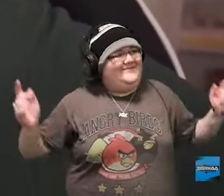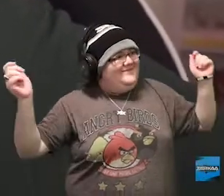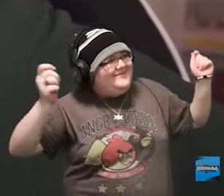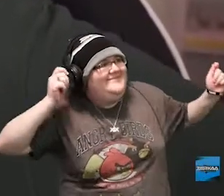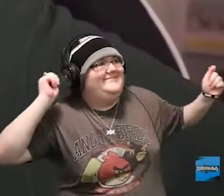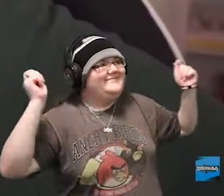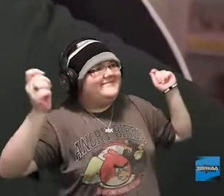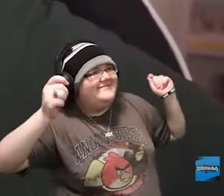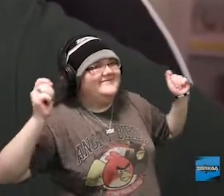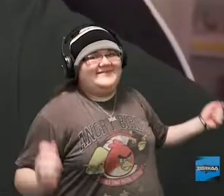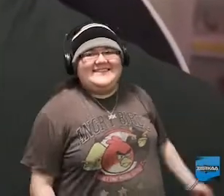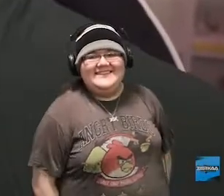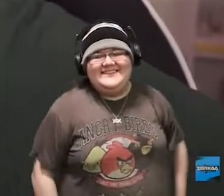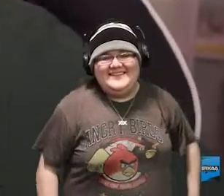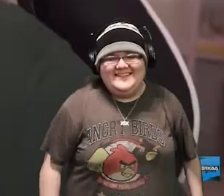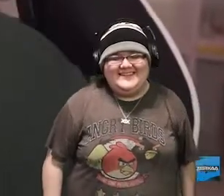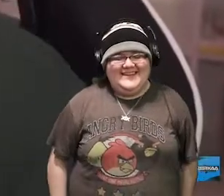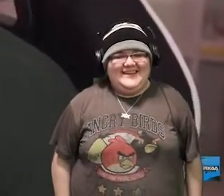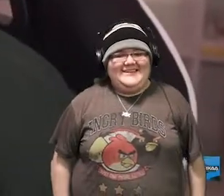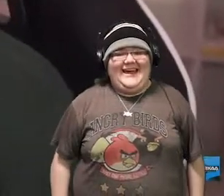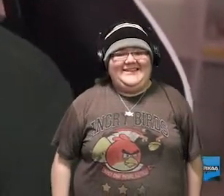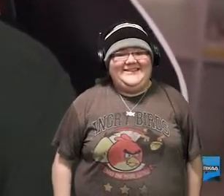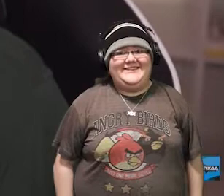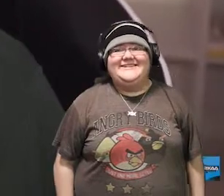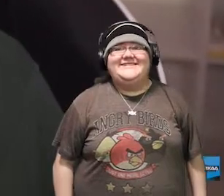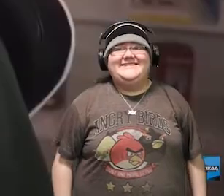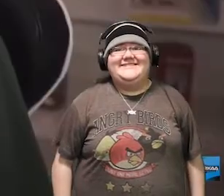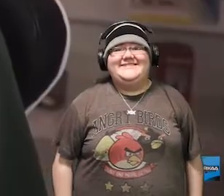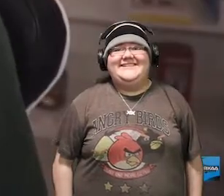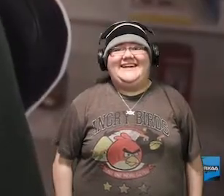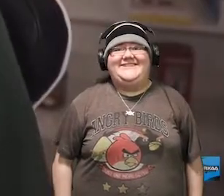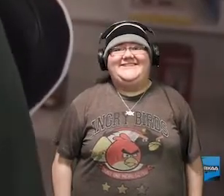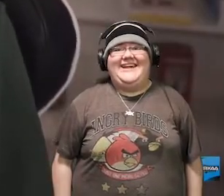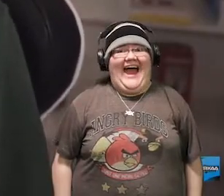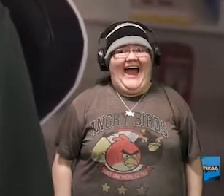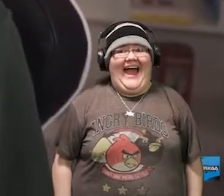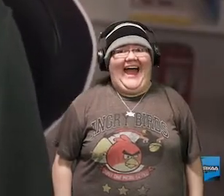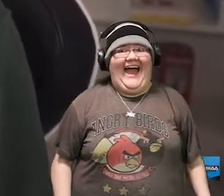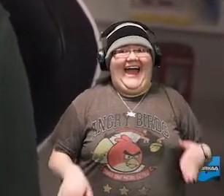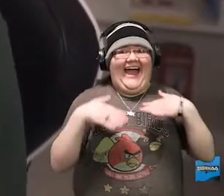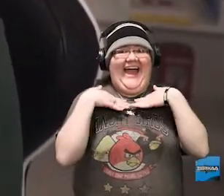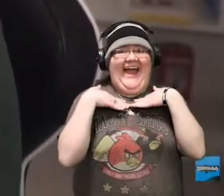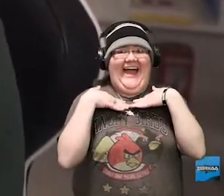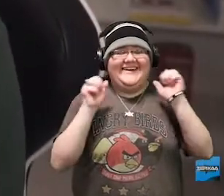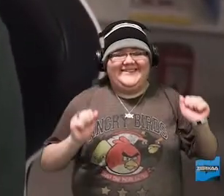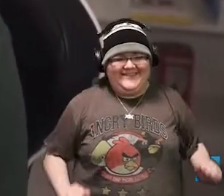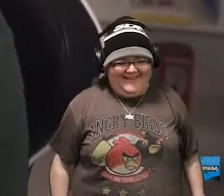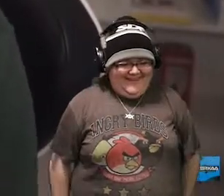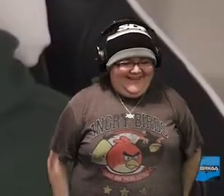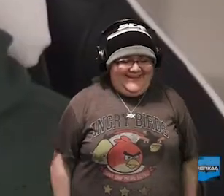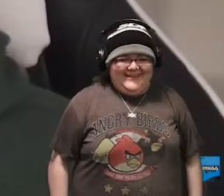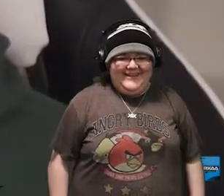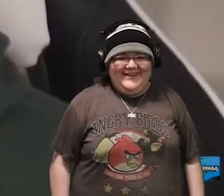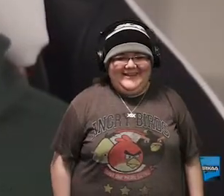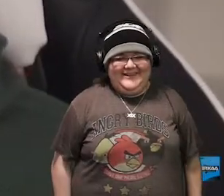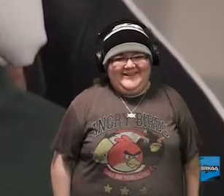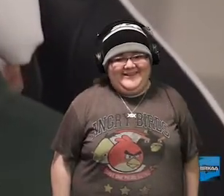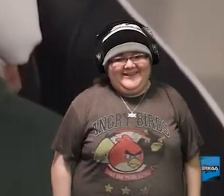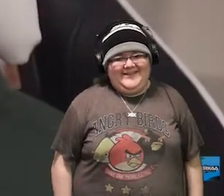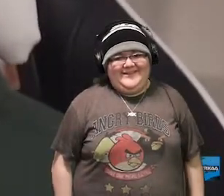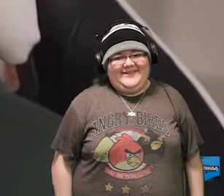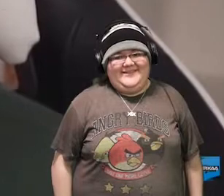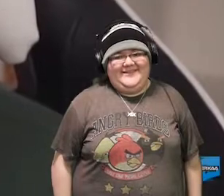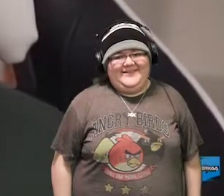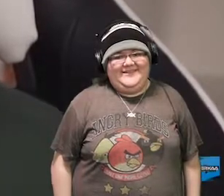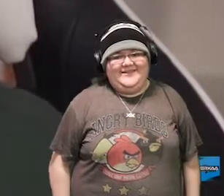said, make sure you join the subreddit. Get it past 20,000 yes. Zoomers. What if you want to call it 20,000 yes. members? Anything you want to change it to, we can do that. I want to